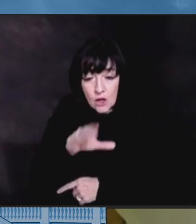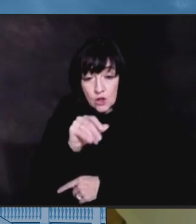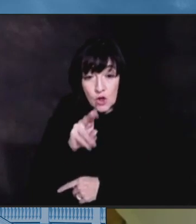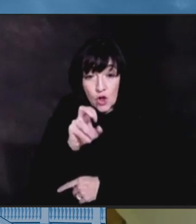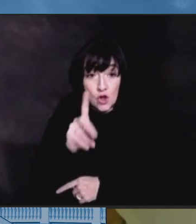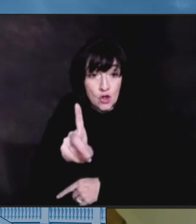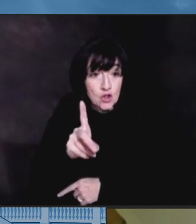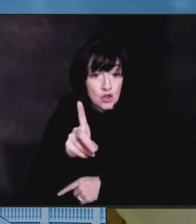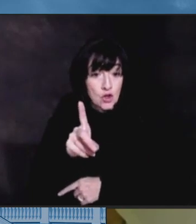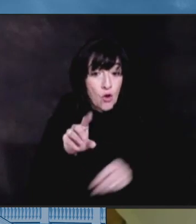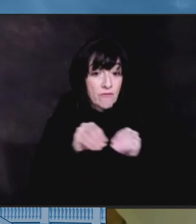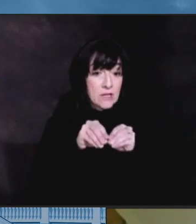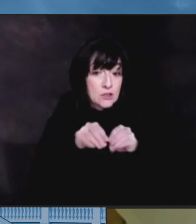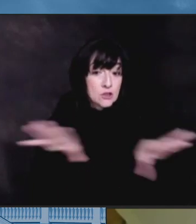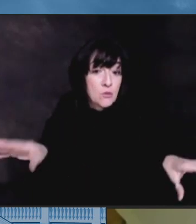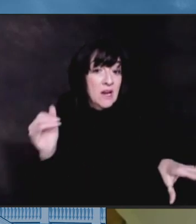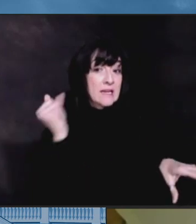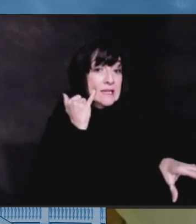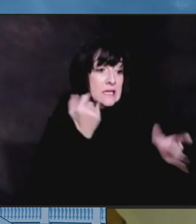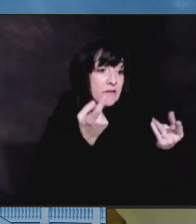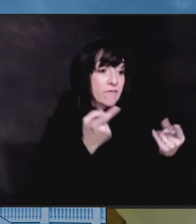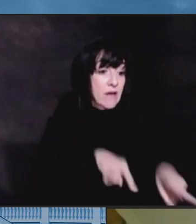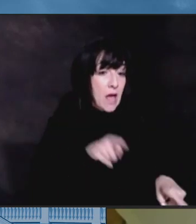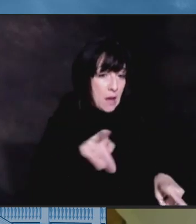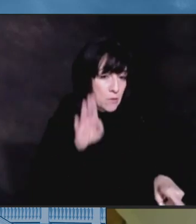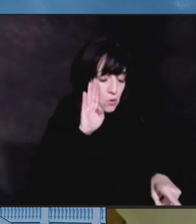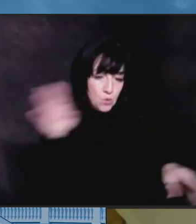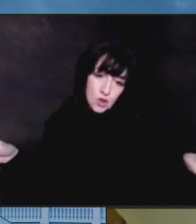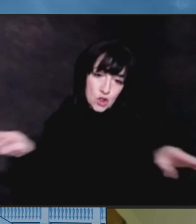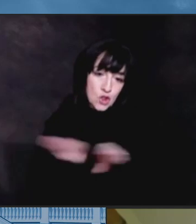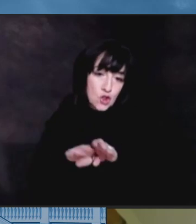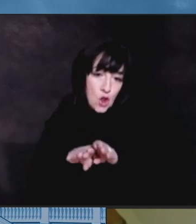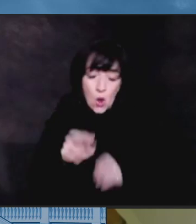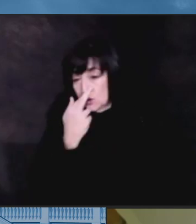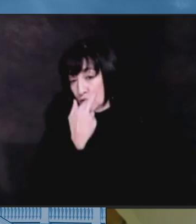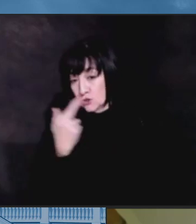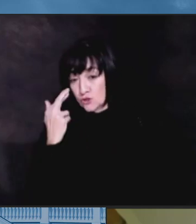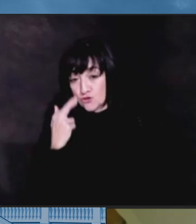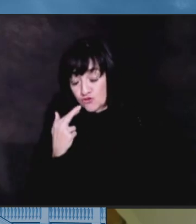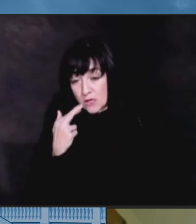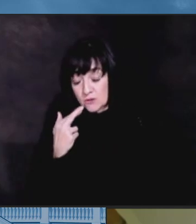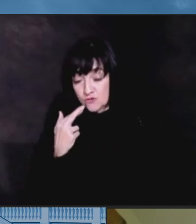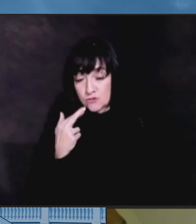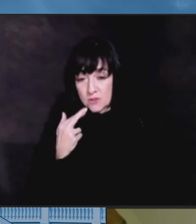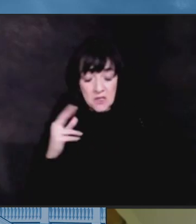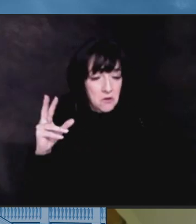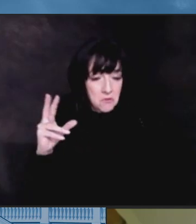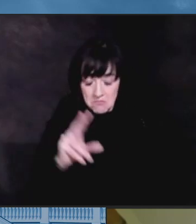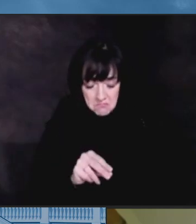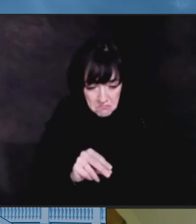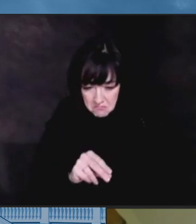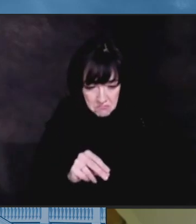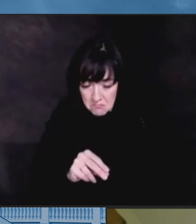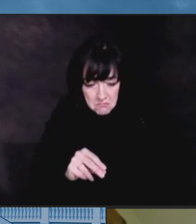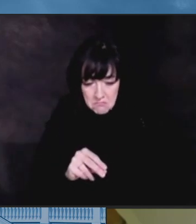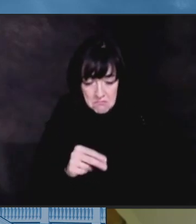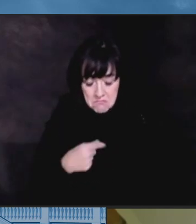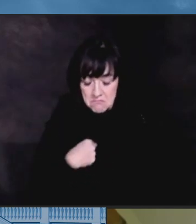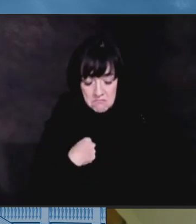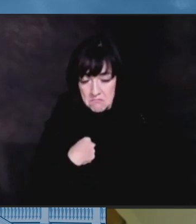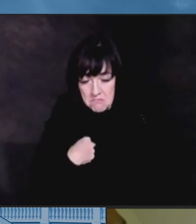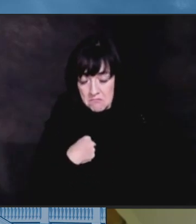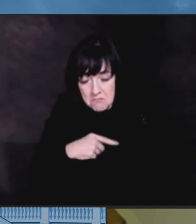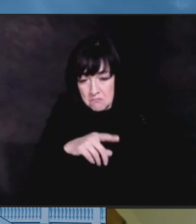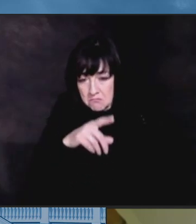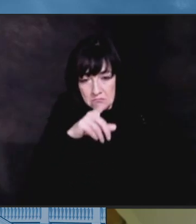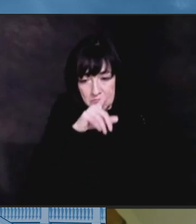indoor dining again? The answer is no, not a specific data point. We look